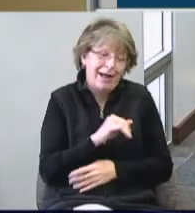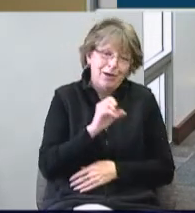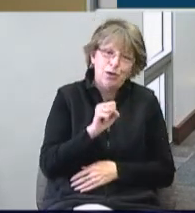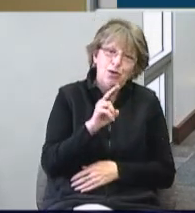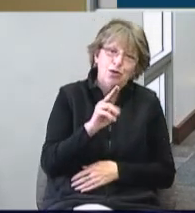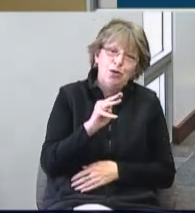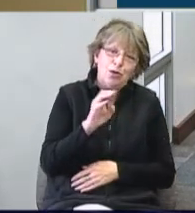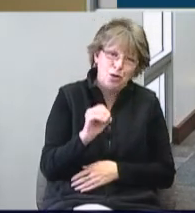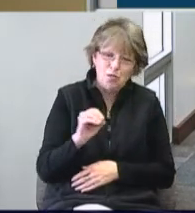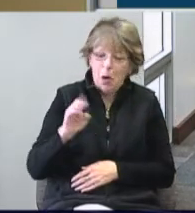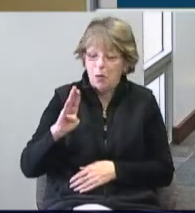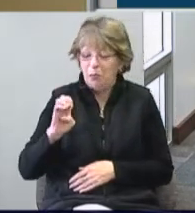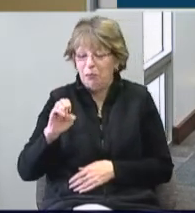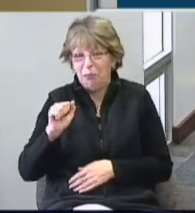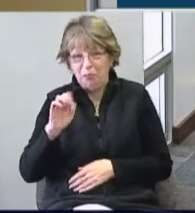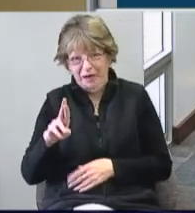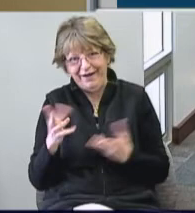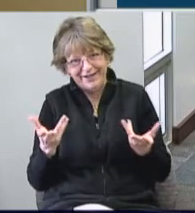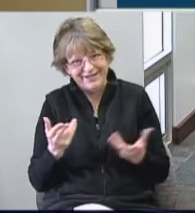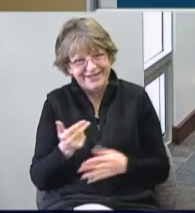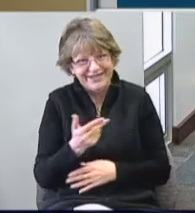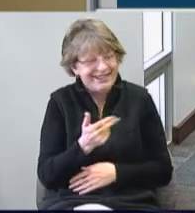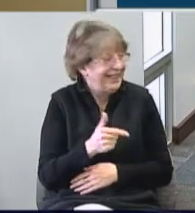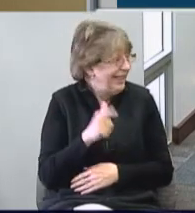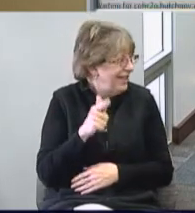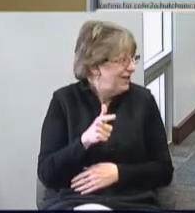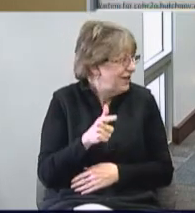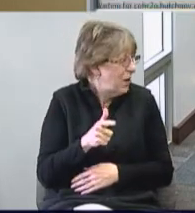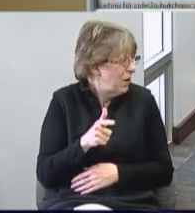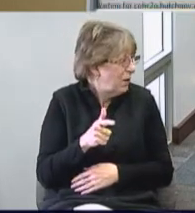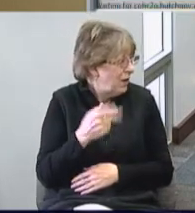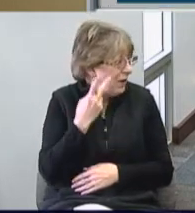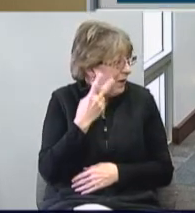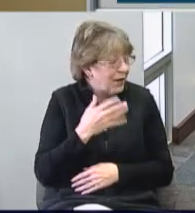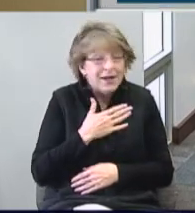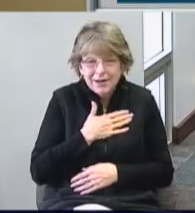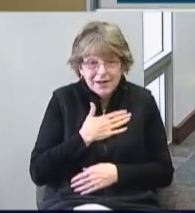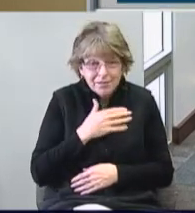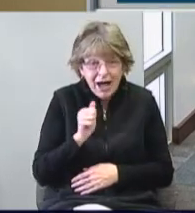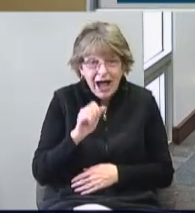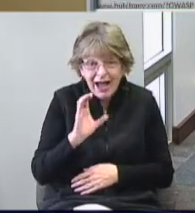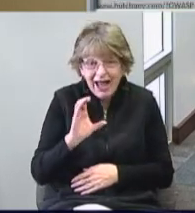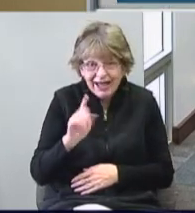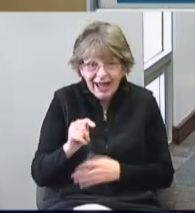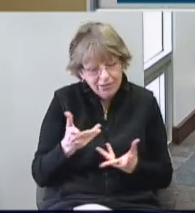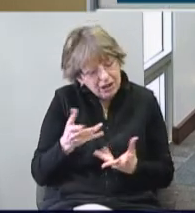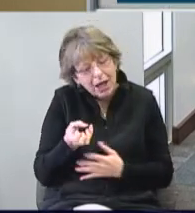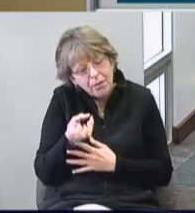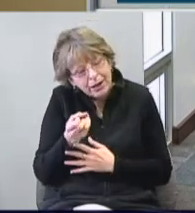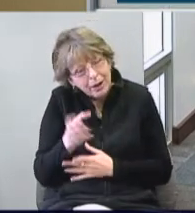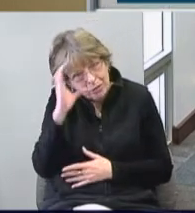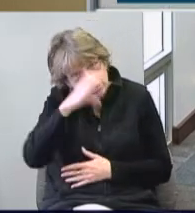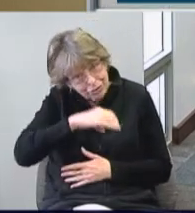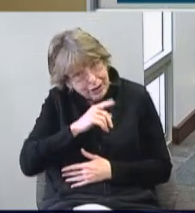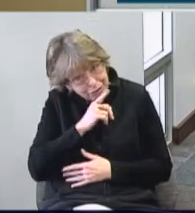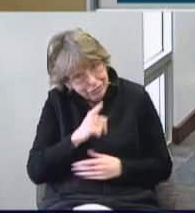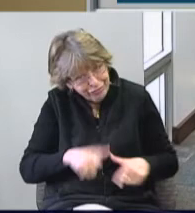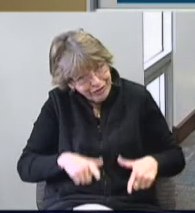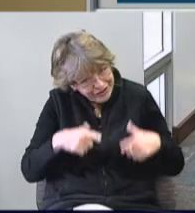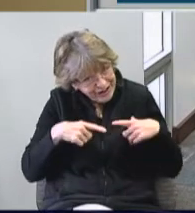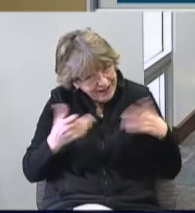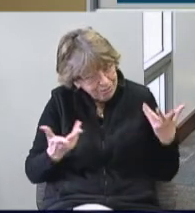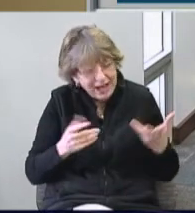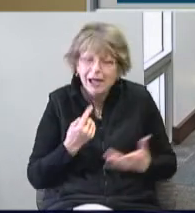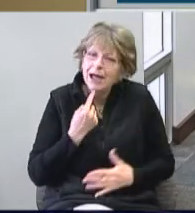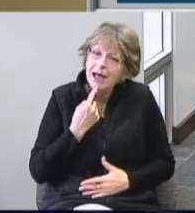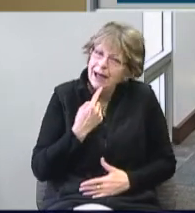account, so you guys get my real life. So I'm a little strange in real life. So if, say for instance,